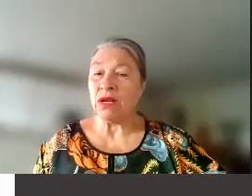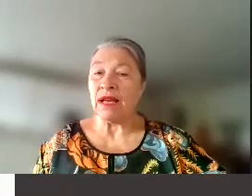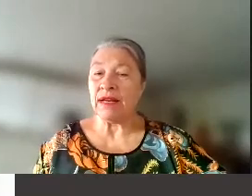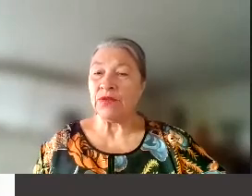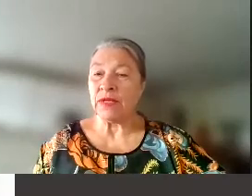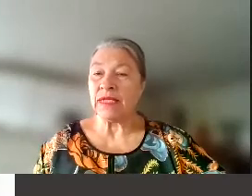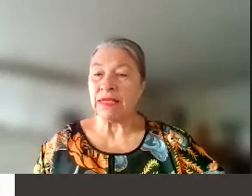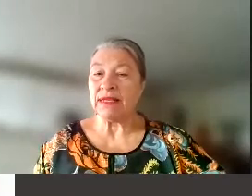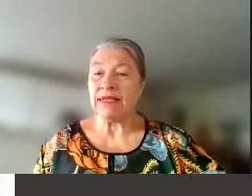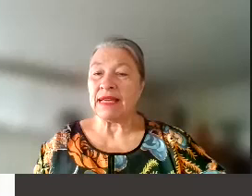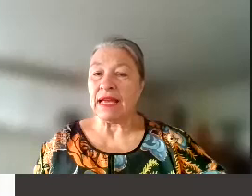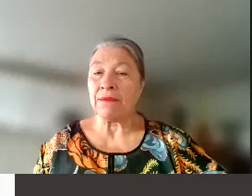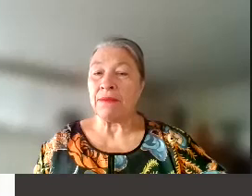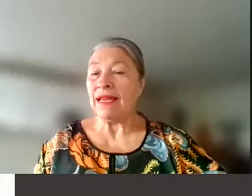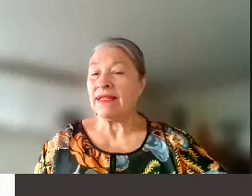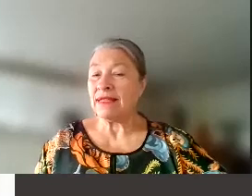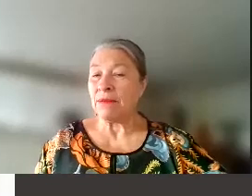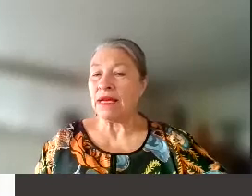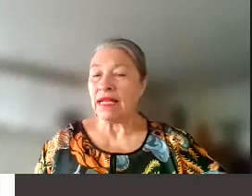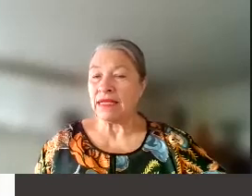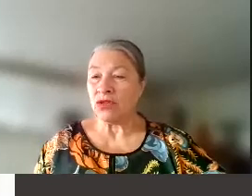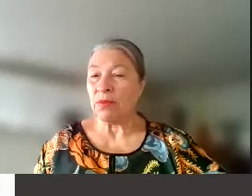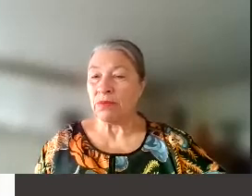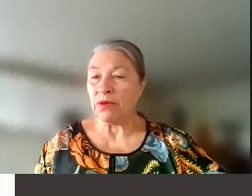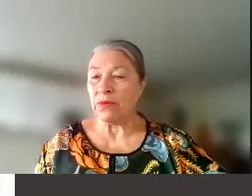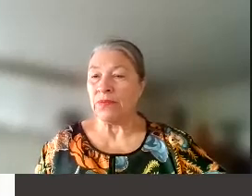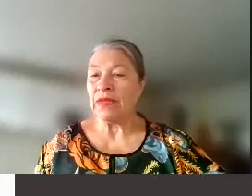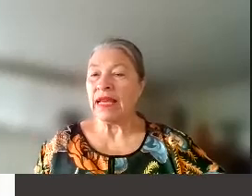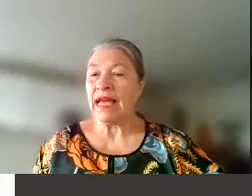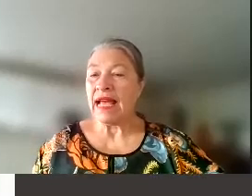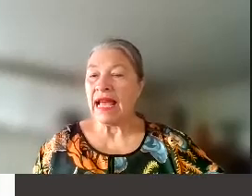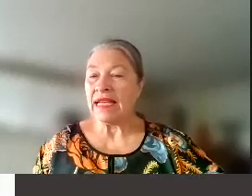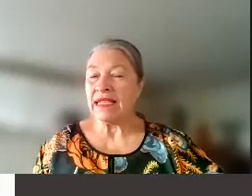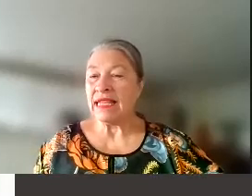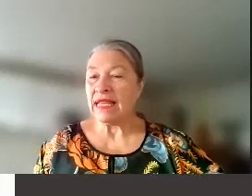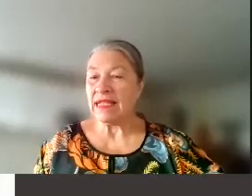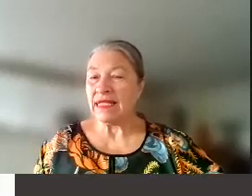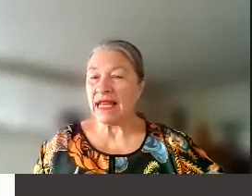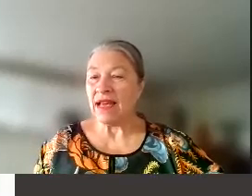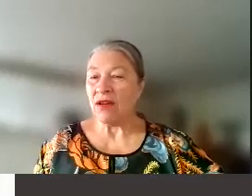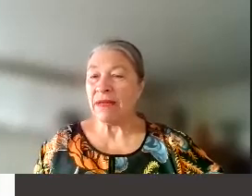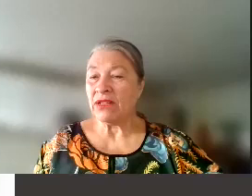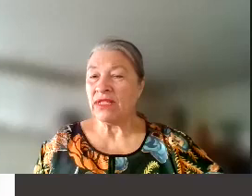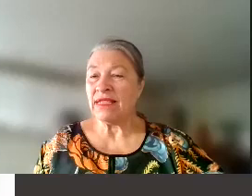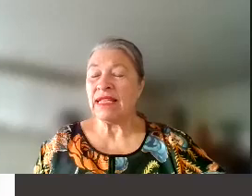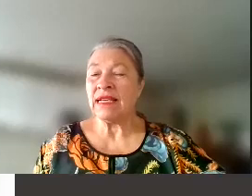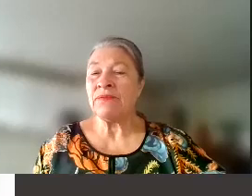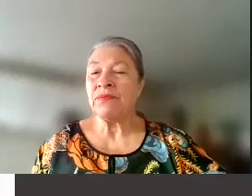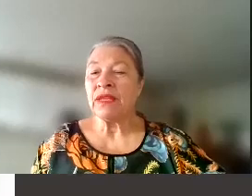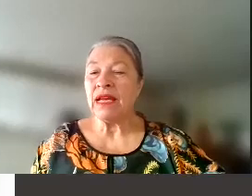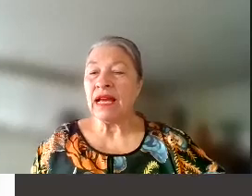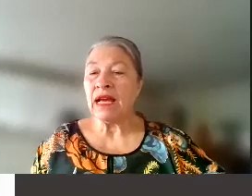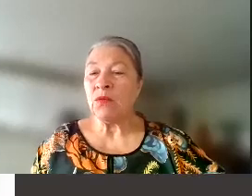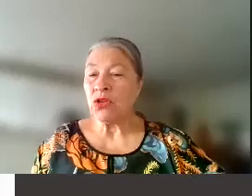also online advertisements saying, make summer unstoppable. And there's our pictures